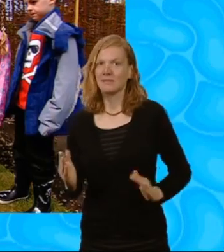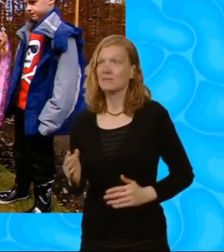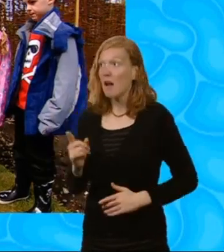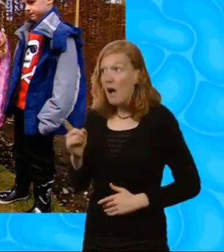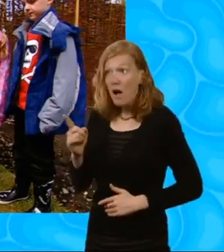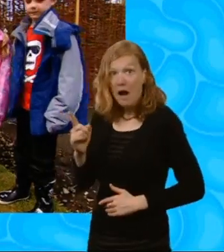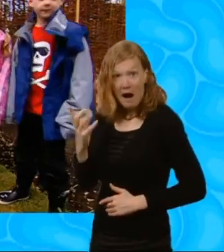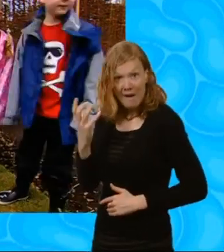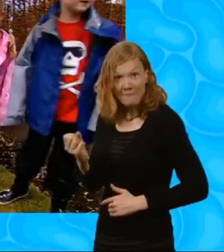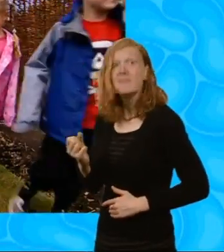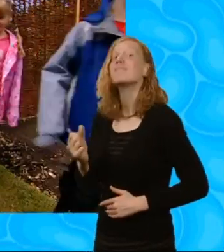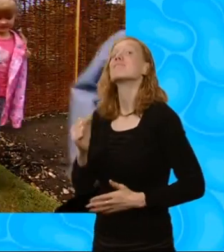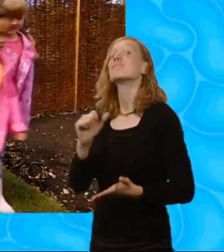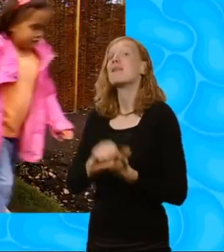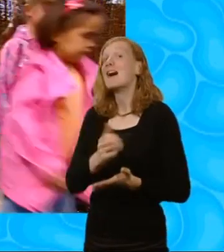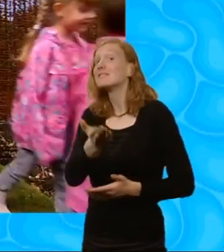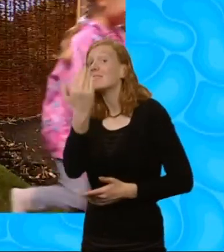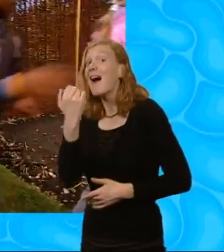a look? OK, let's go. Come on.